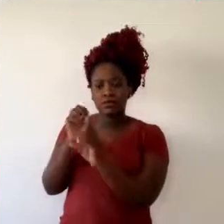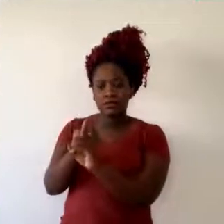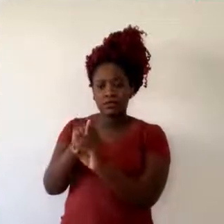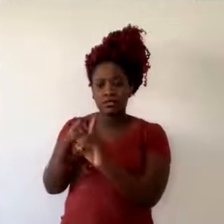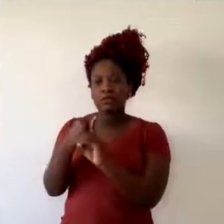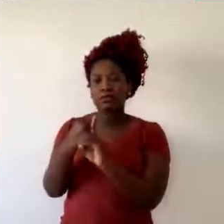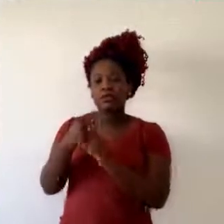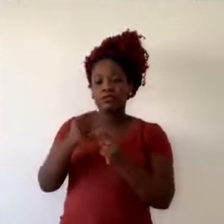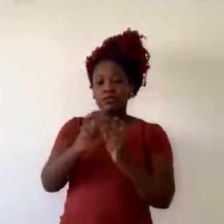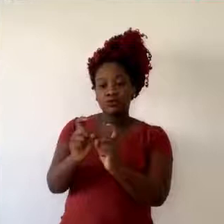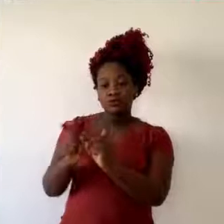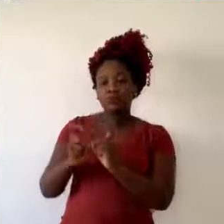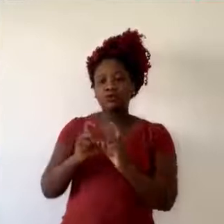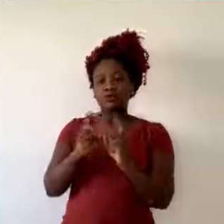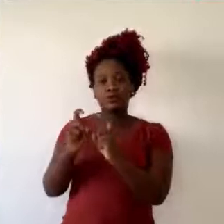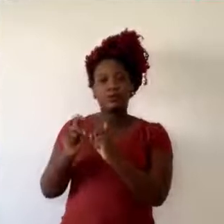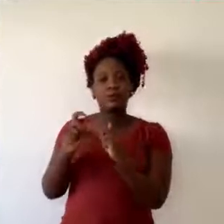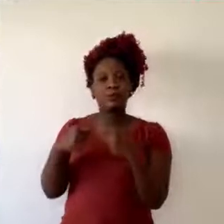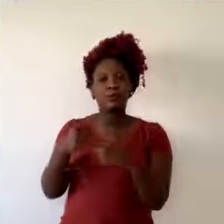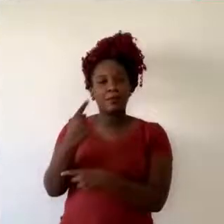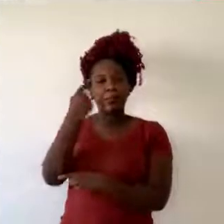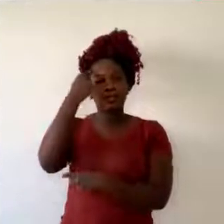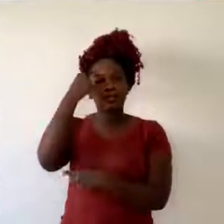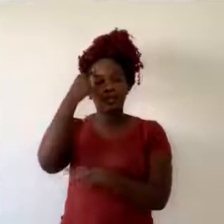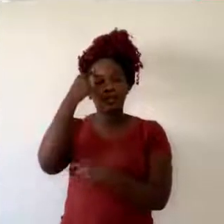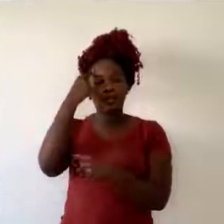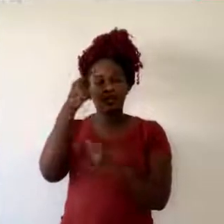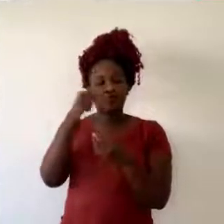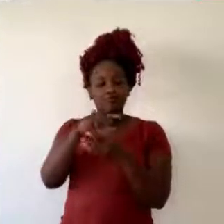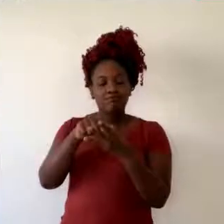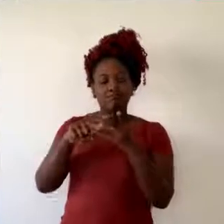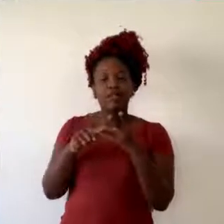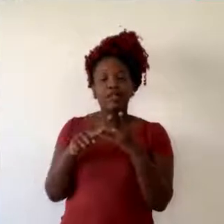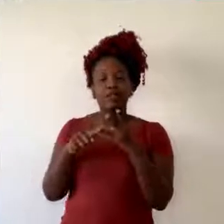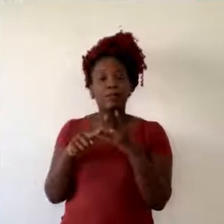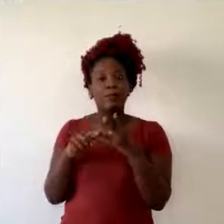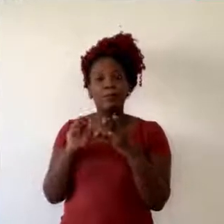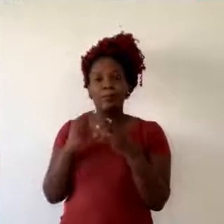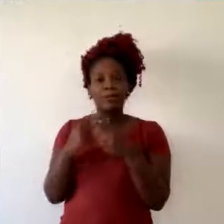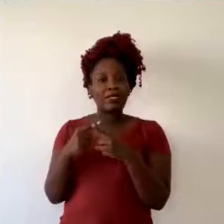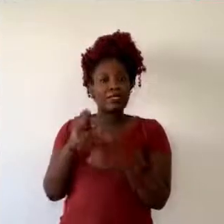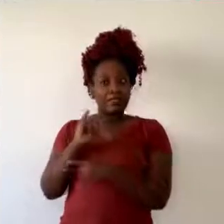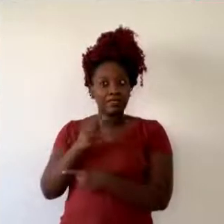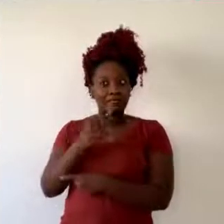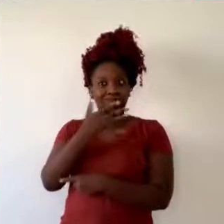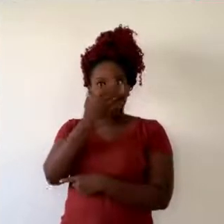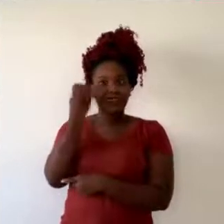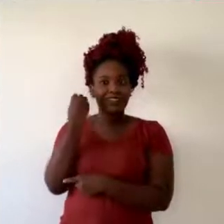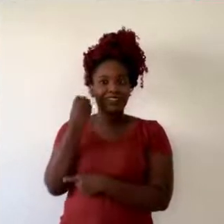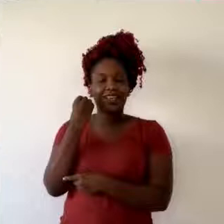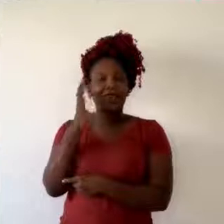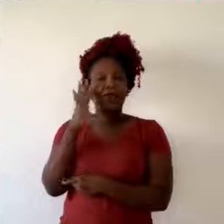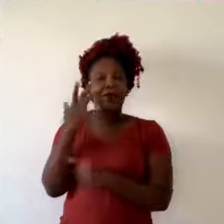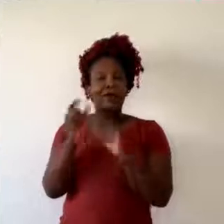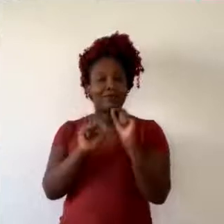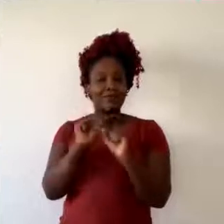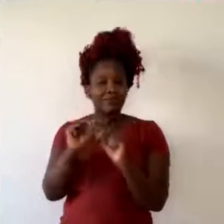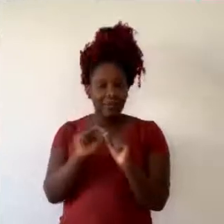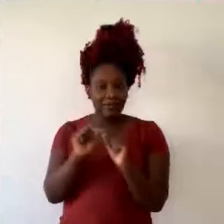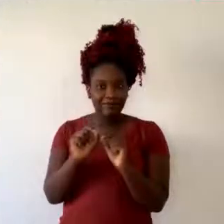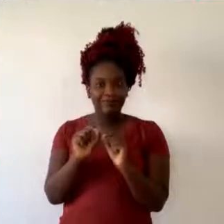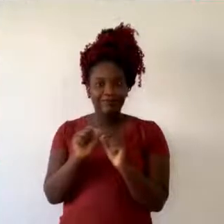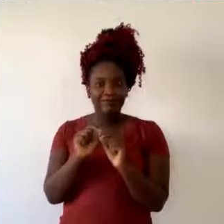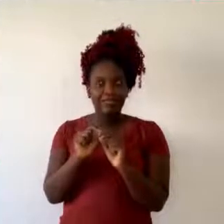So this whole debate needs to take into consideration, needs to be taken into consideration.